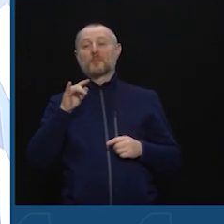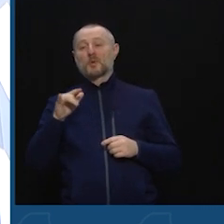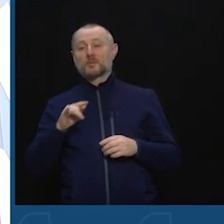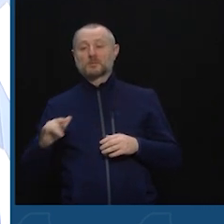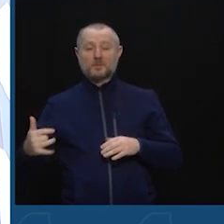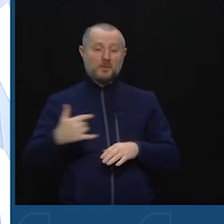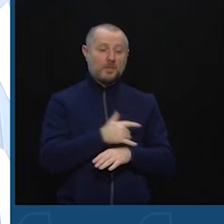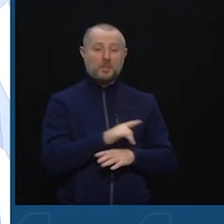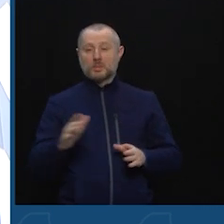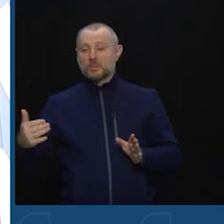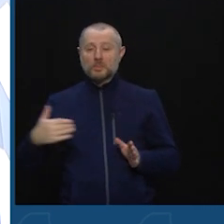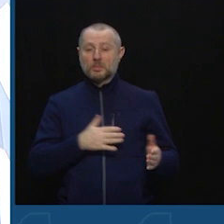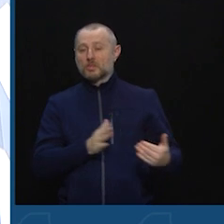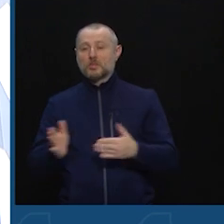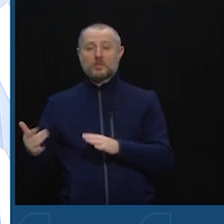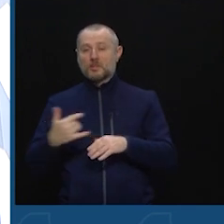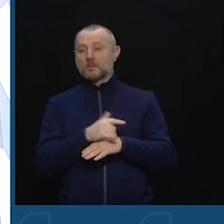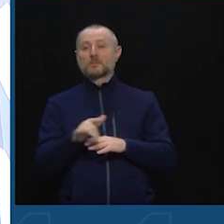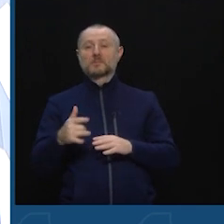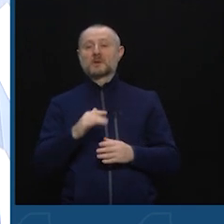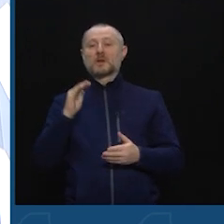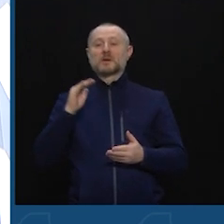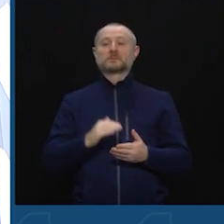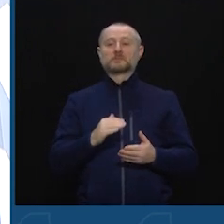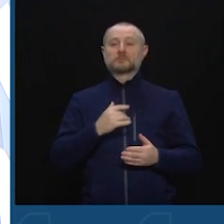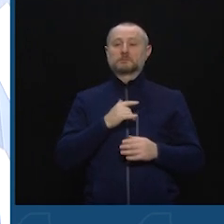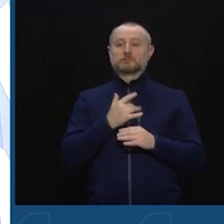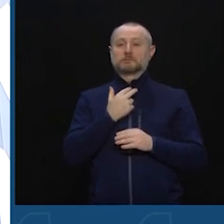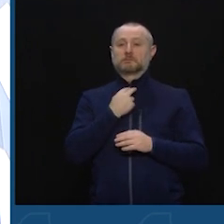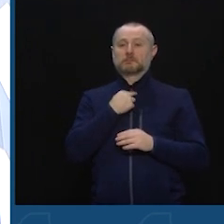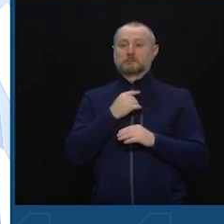movements and reduced congestion to dramatically transform the